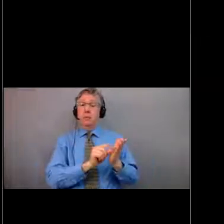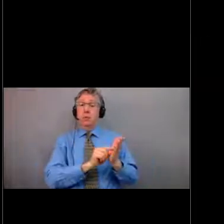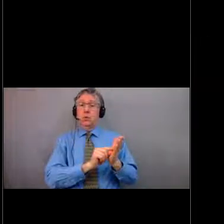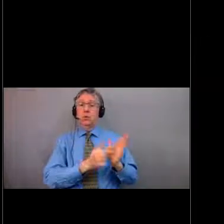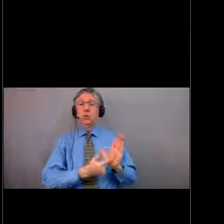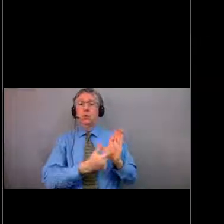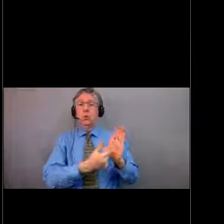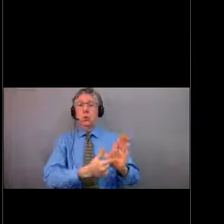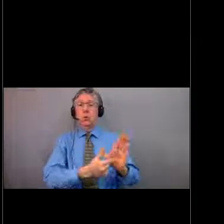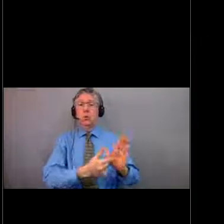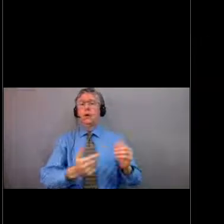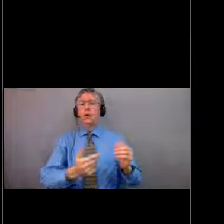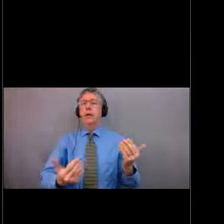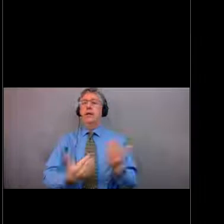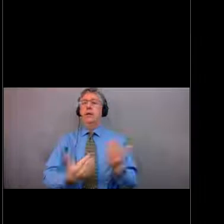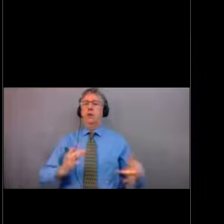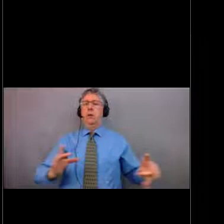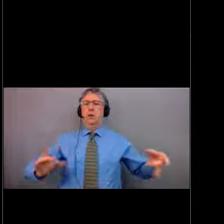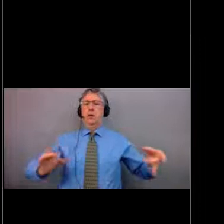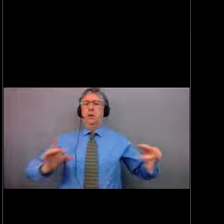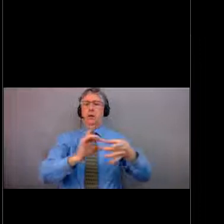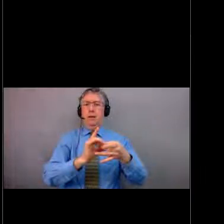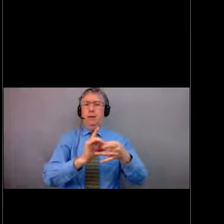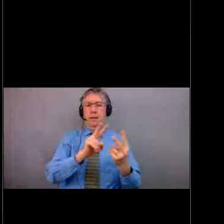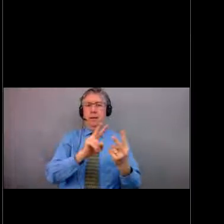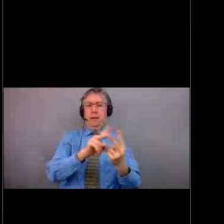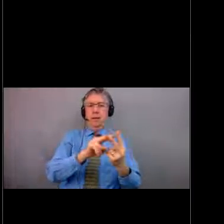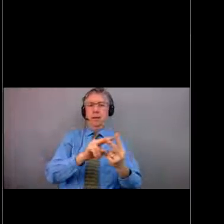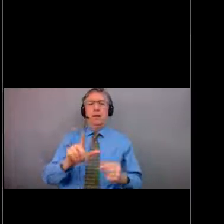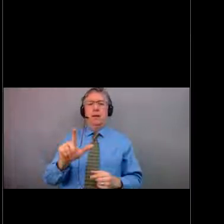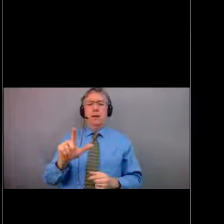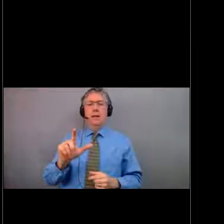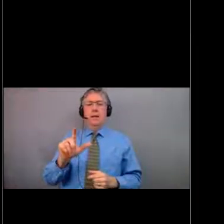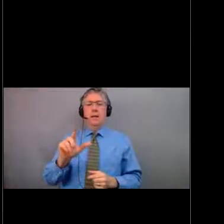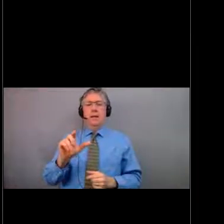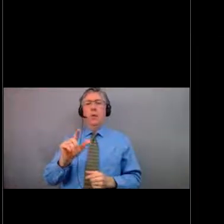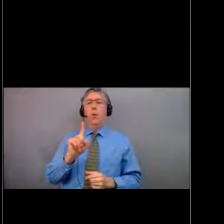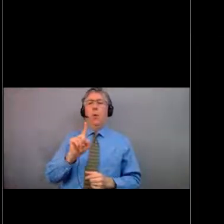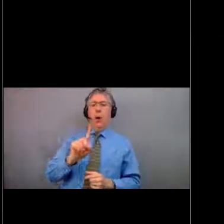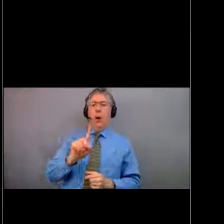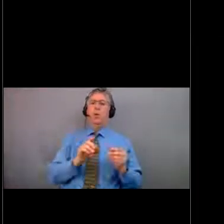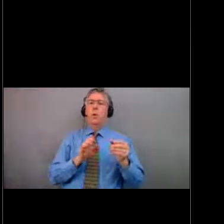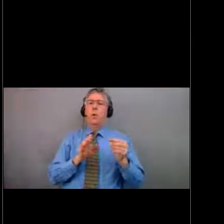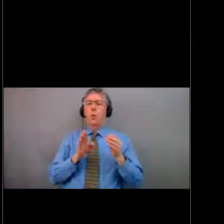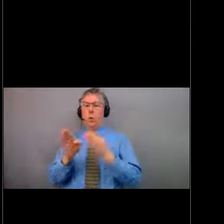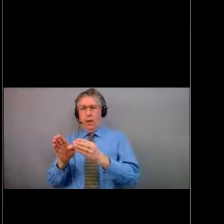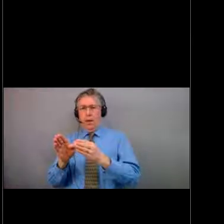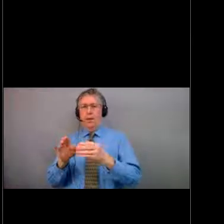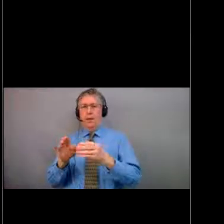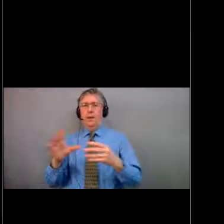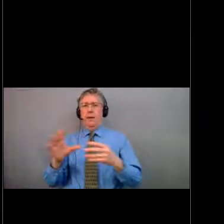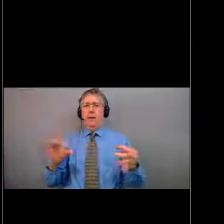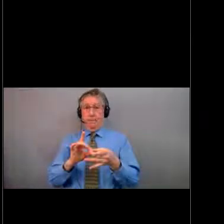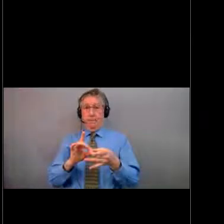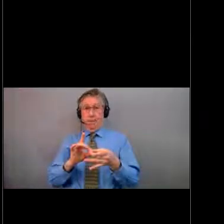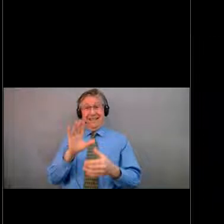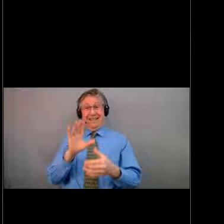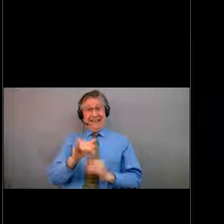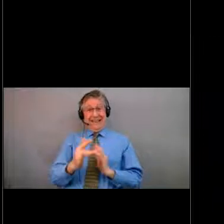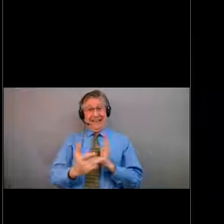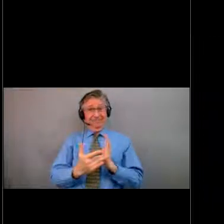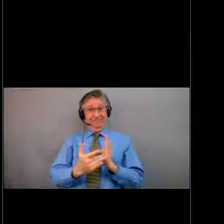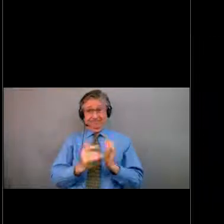coupling approach called loose coupling or one-way coupling. In this loose coupling technique,